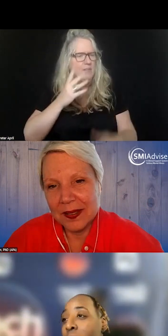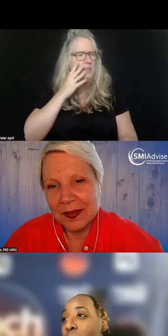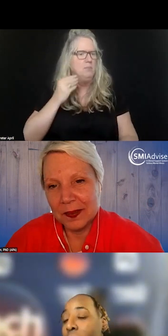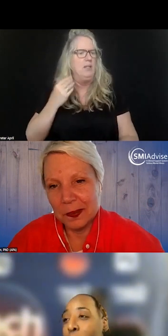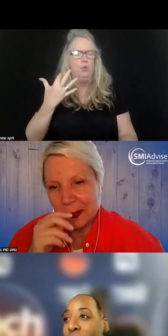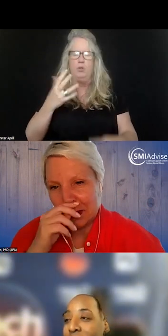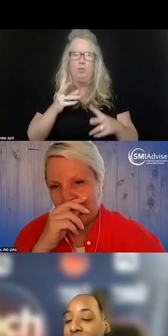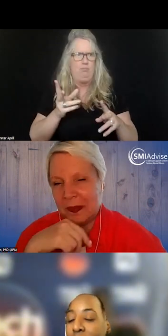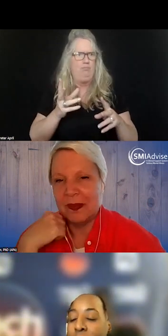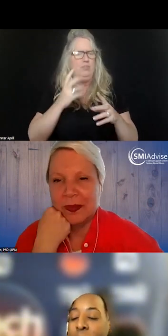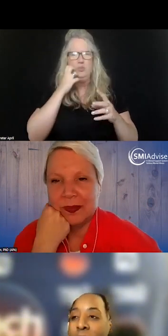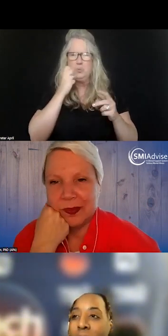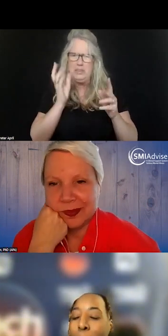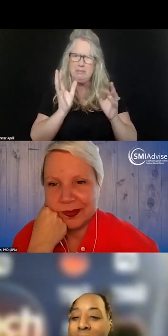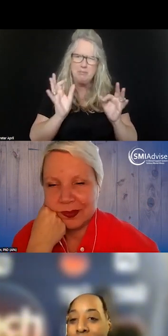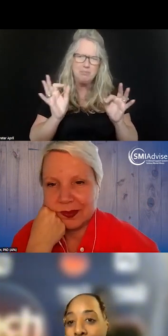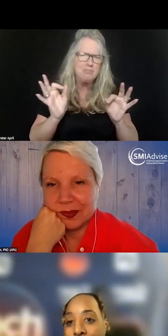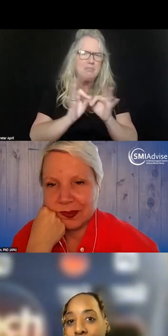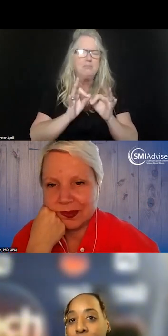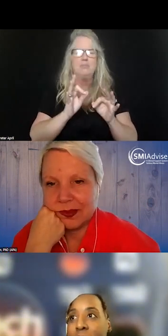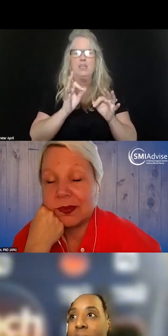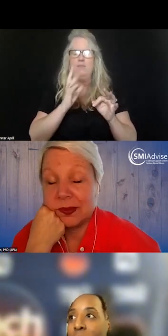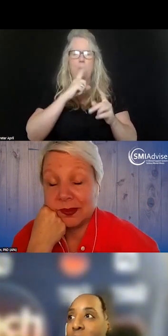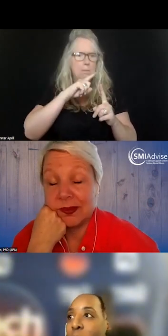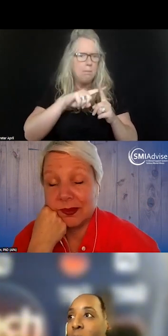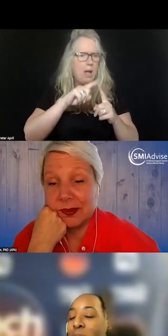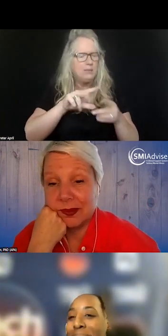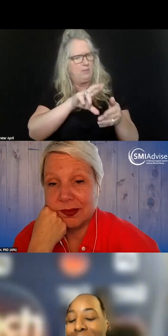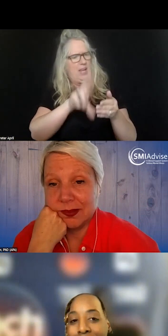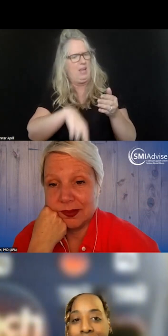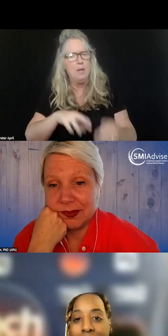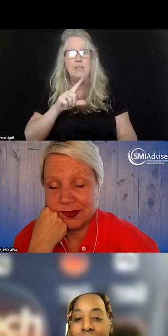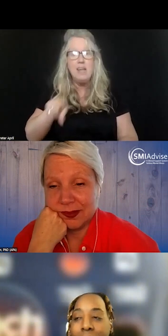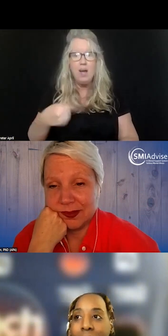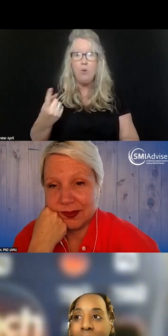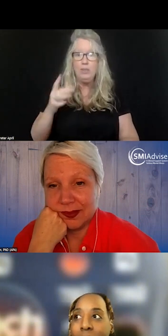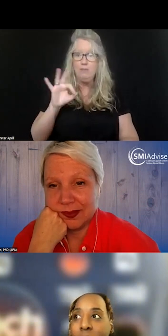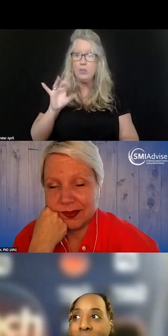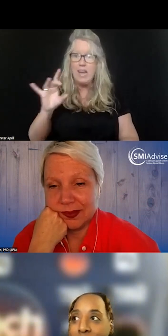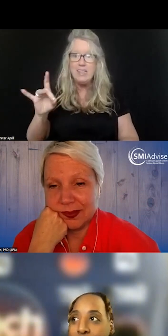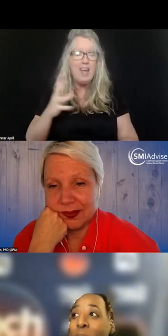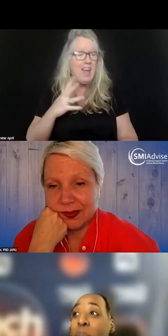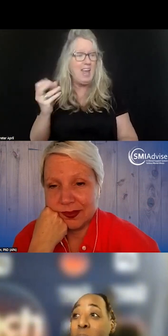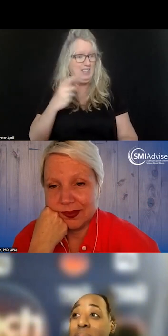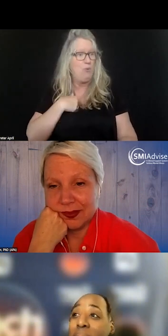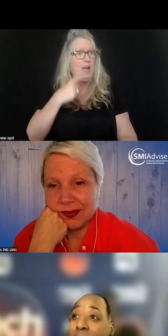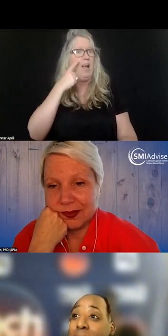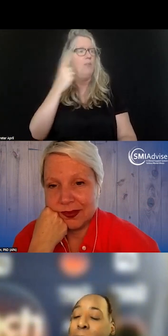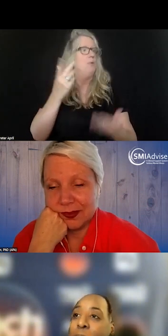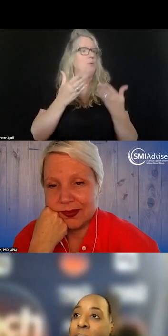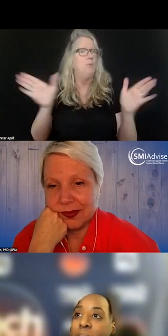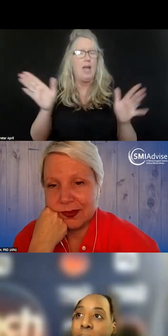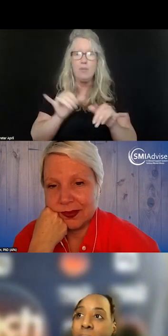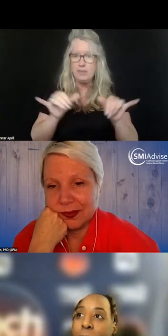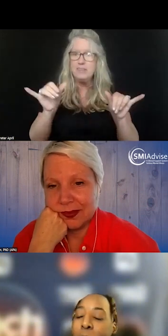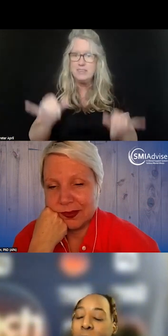integral piece to positive outcomes, not only for 988 and I think throughout the crisis